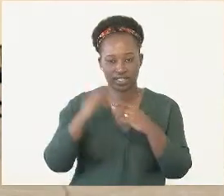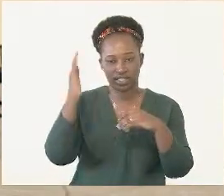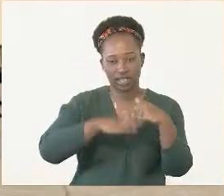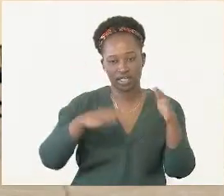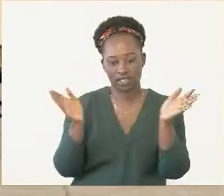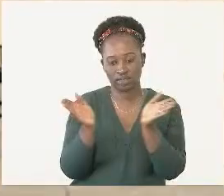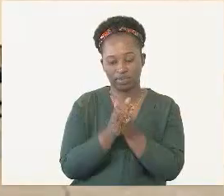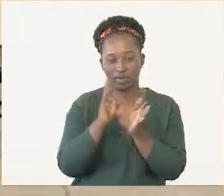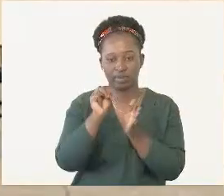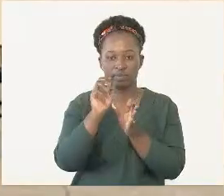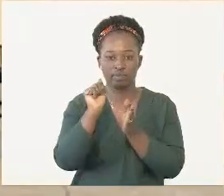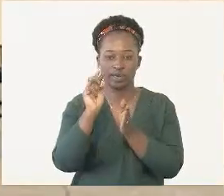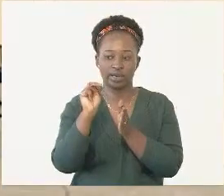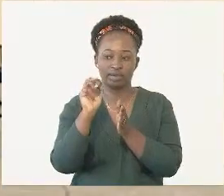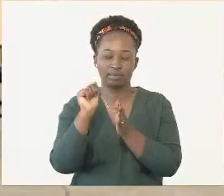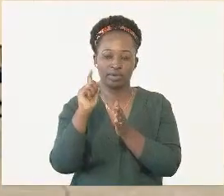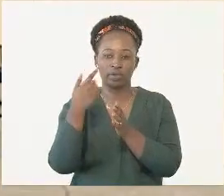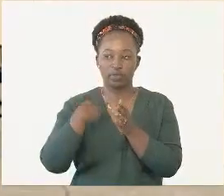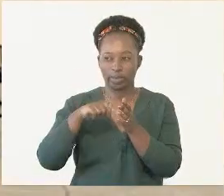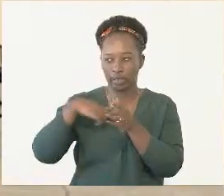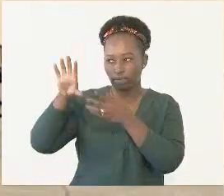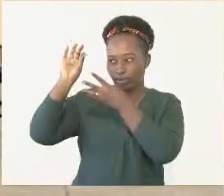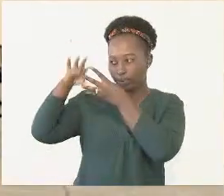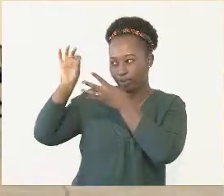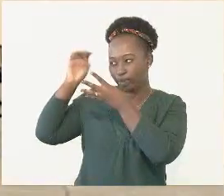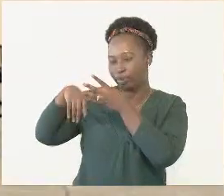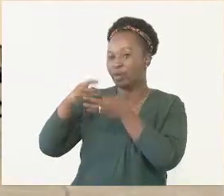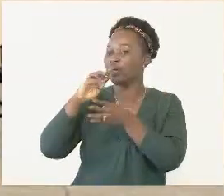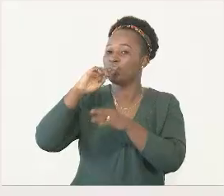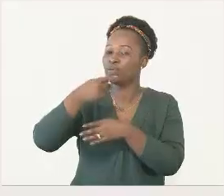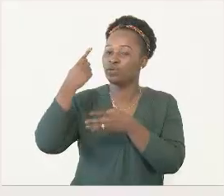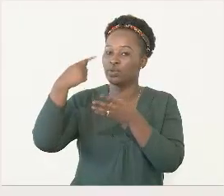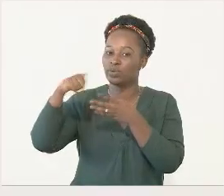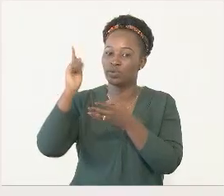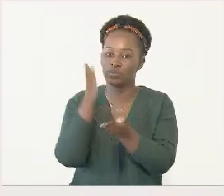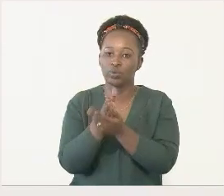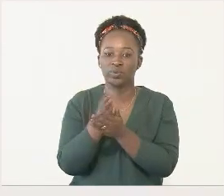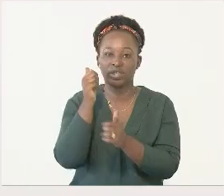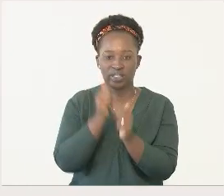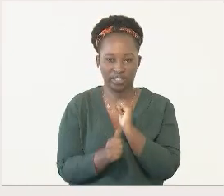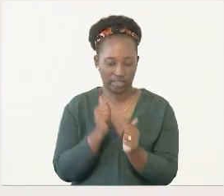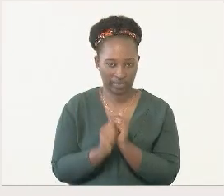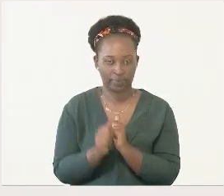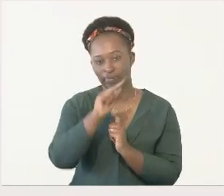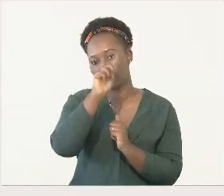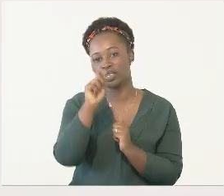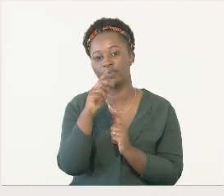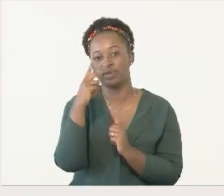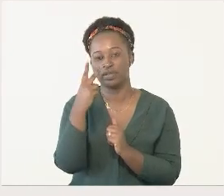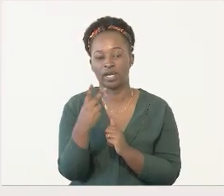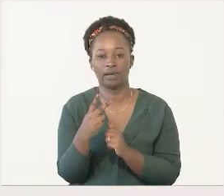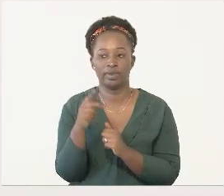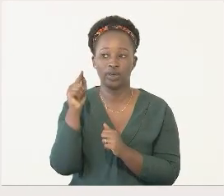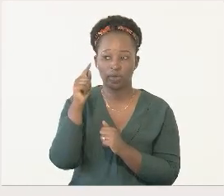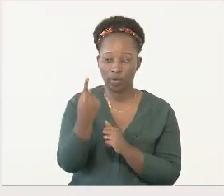will be able to get the correct answer. We have number 2, which one of the following is a